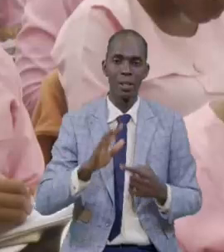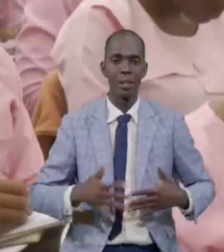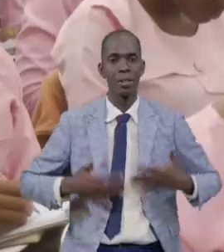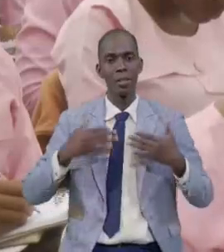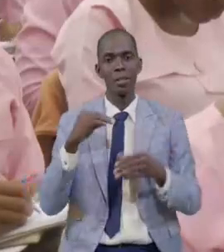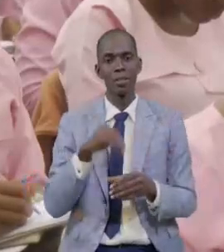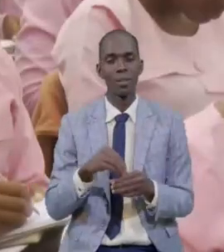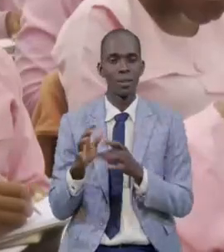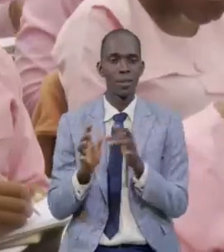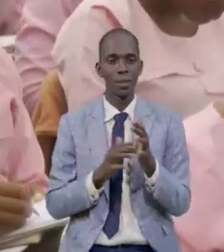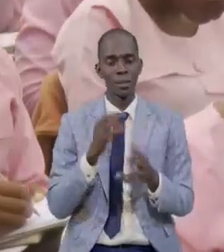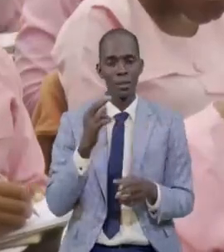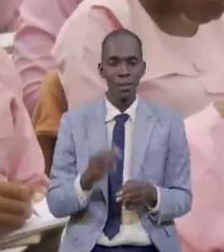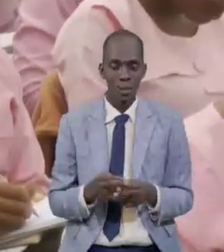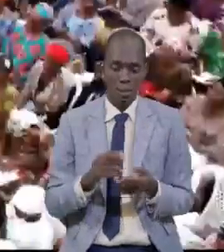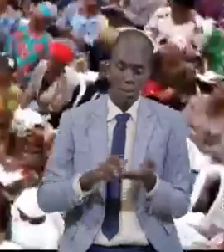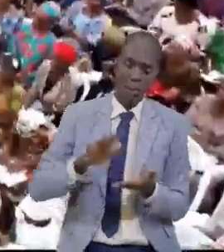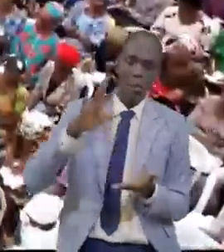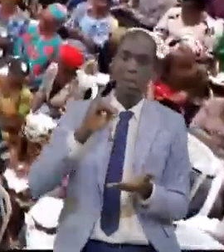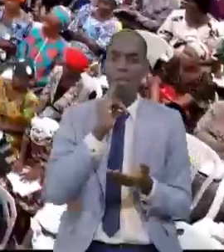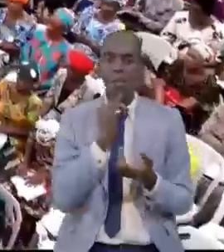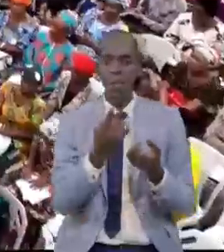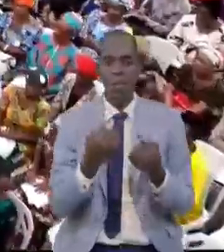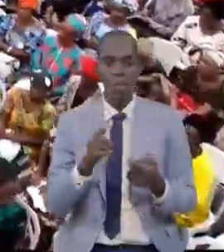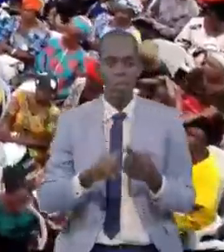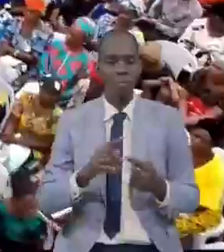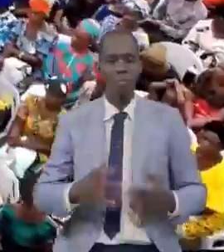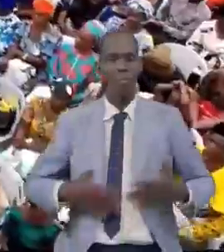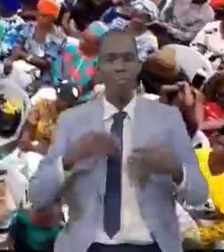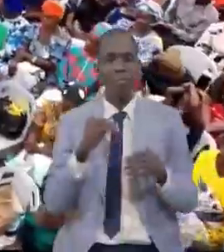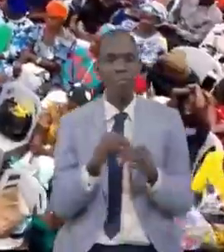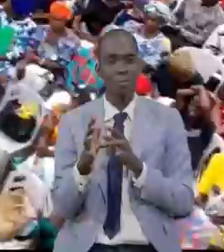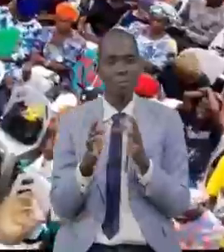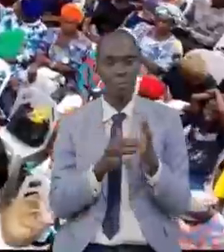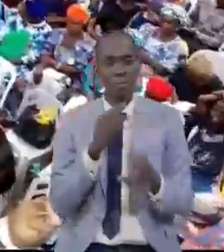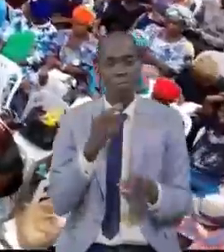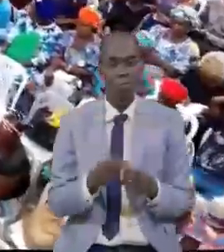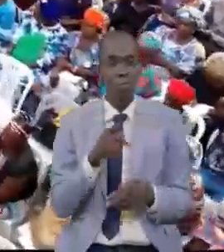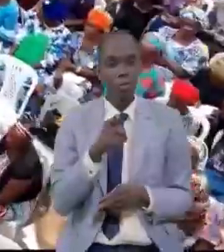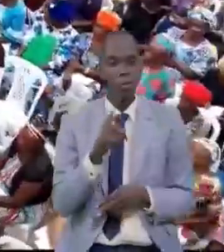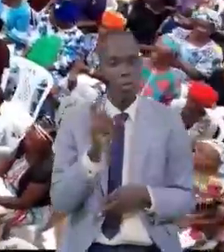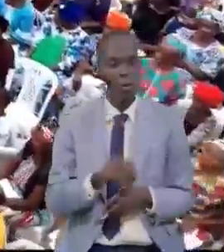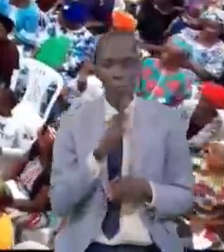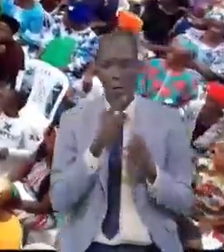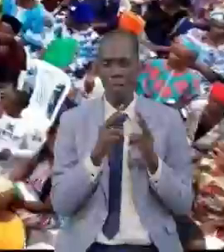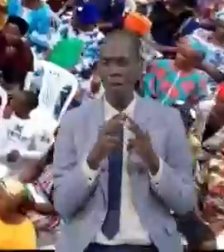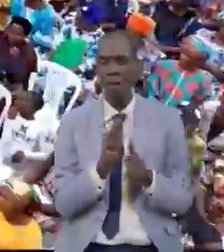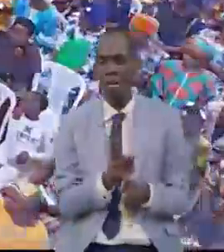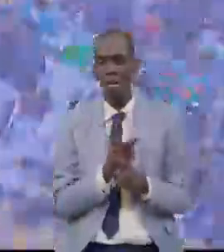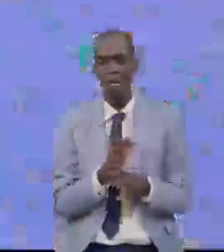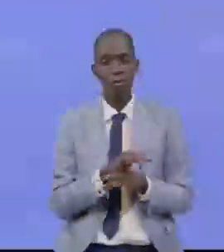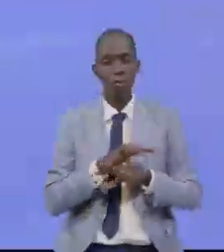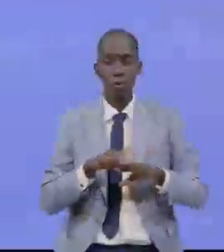Glory is coming to your life. And you'll be very careful you don't allow contamination